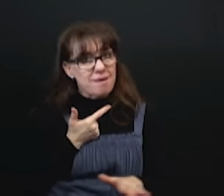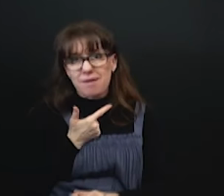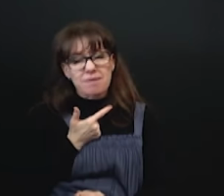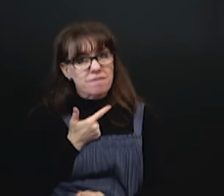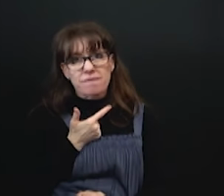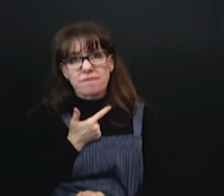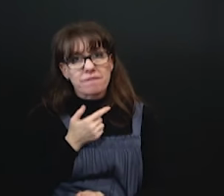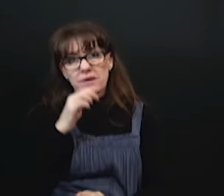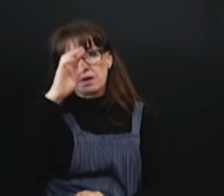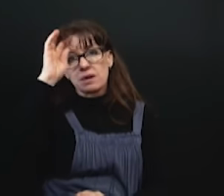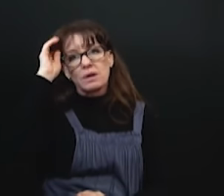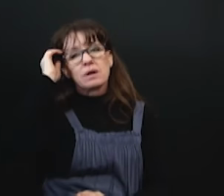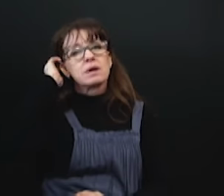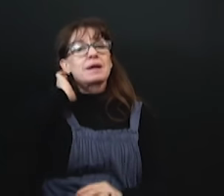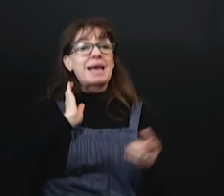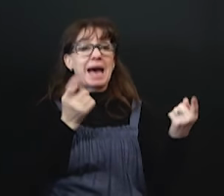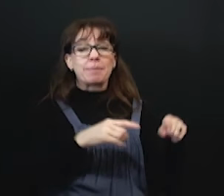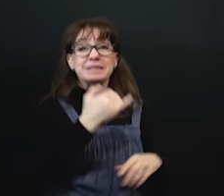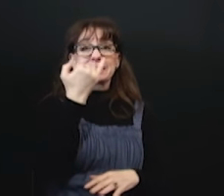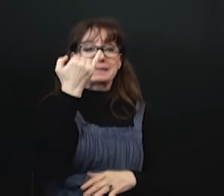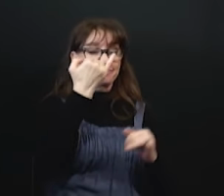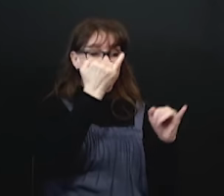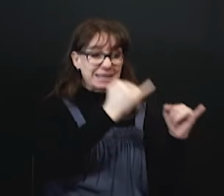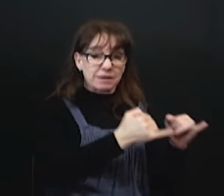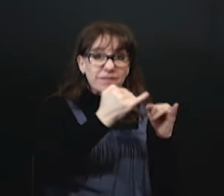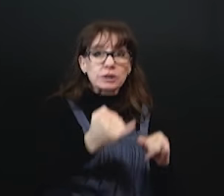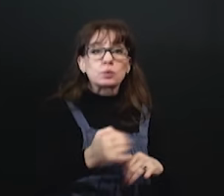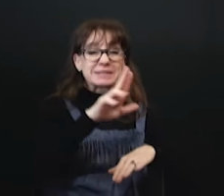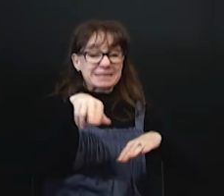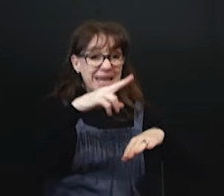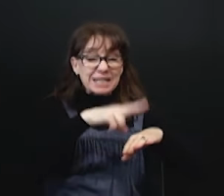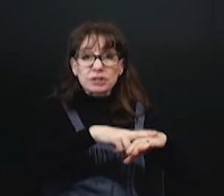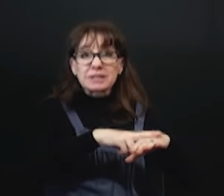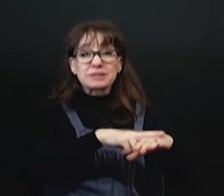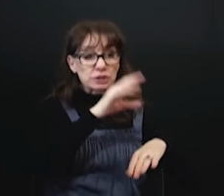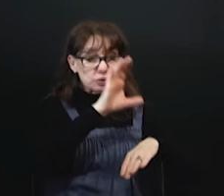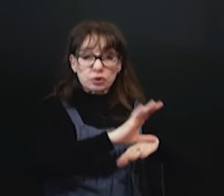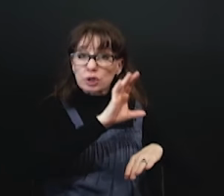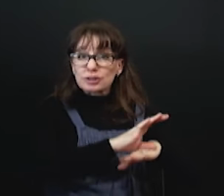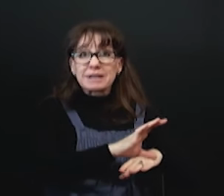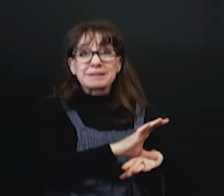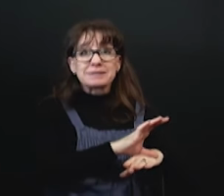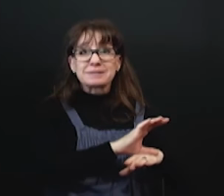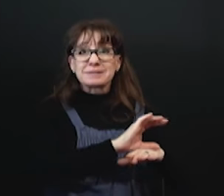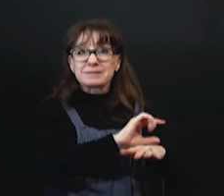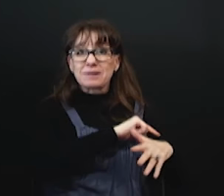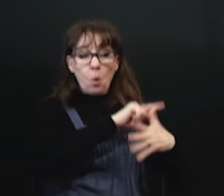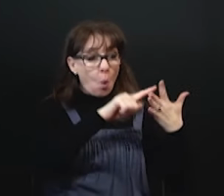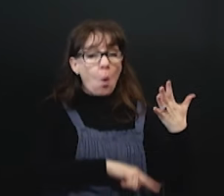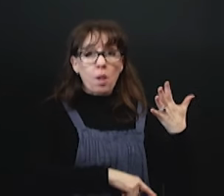This happens to individuals. This happens to nations. My friends, it happens to churches.